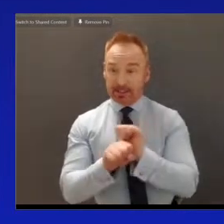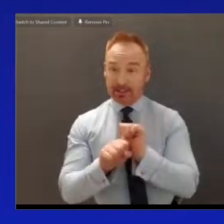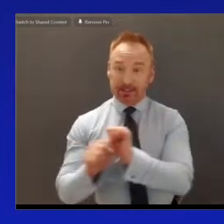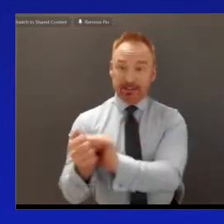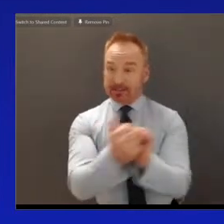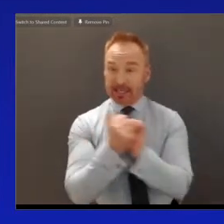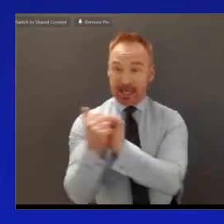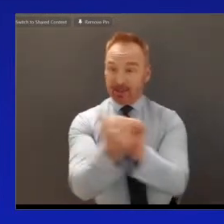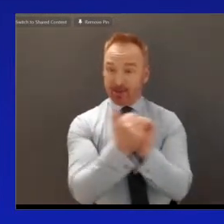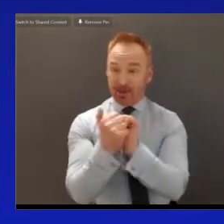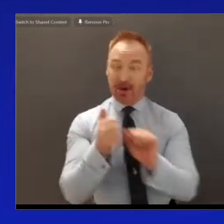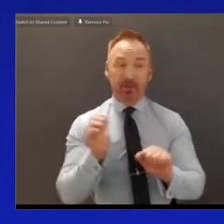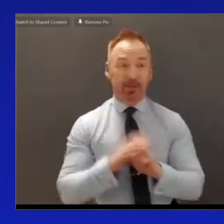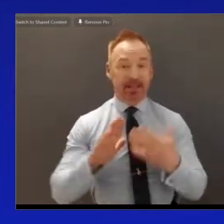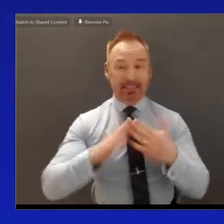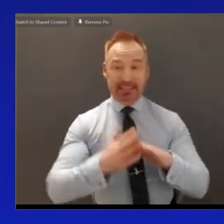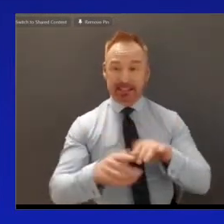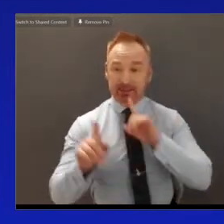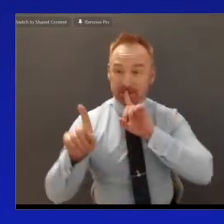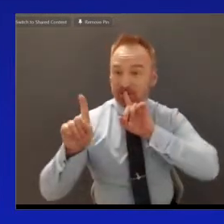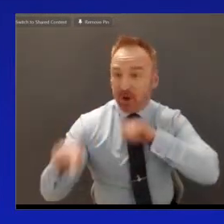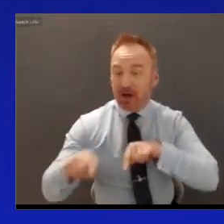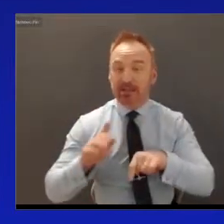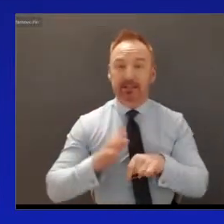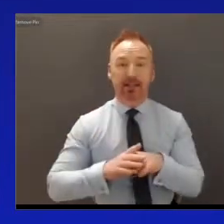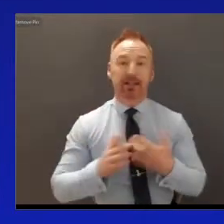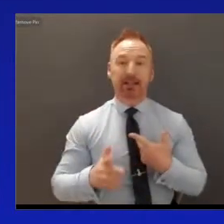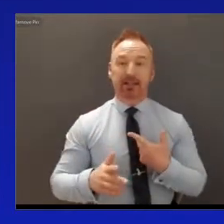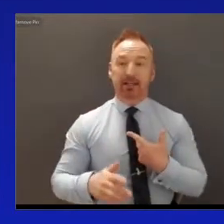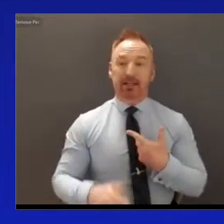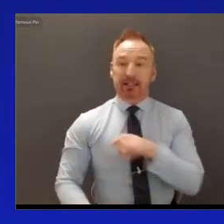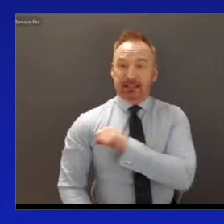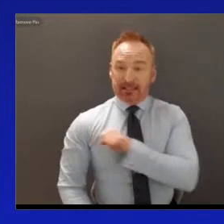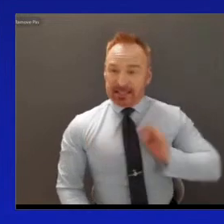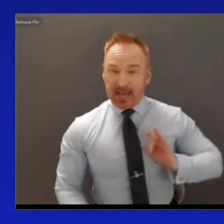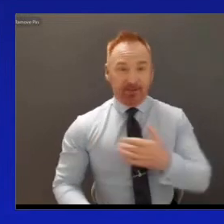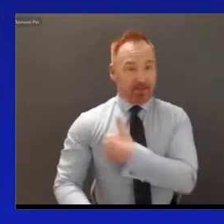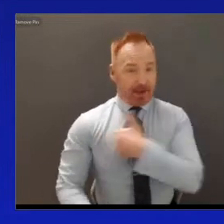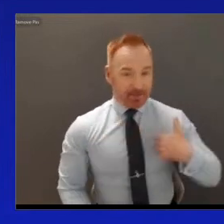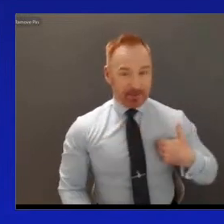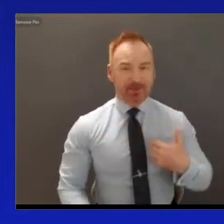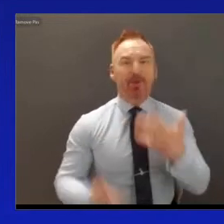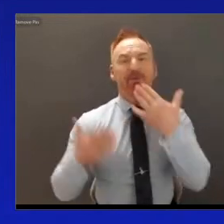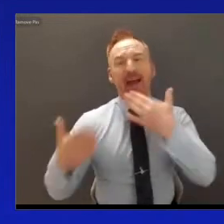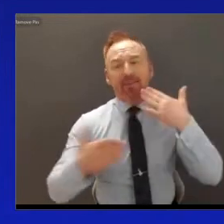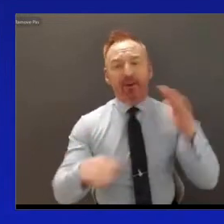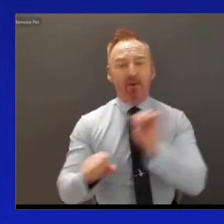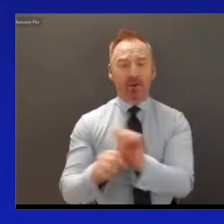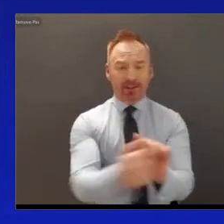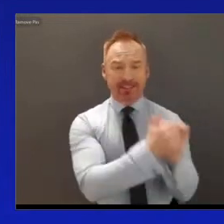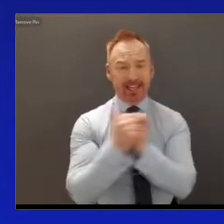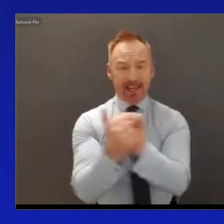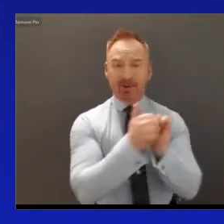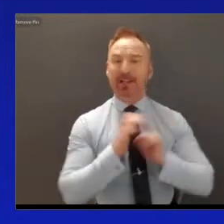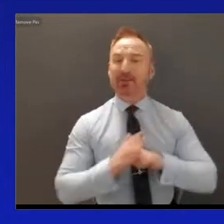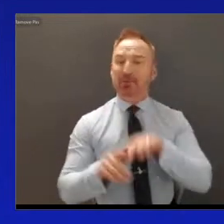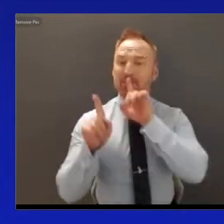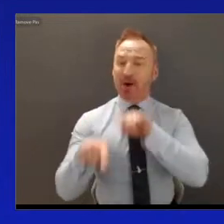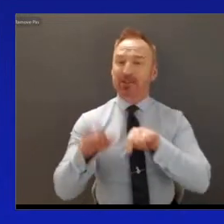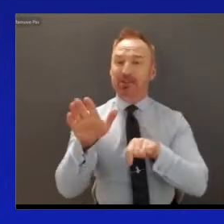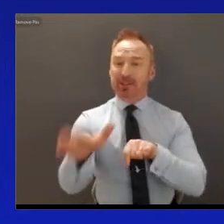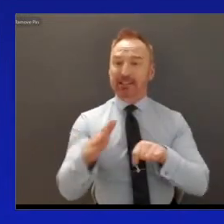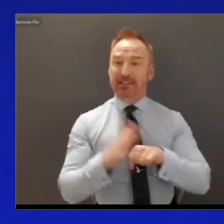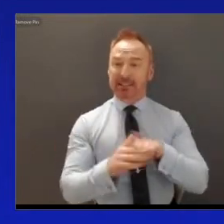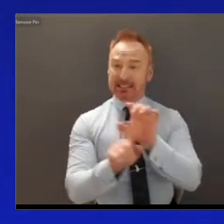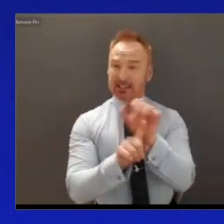between the various departments and staff members. So thank you for working so collaboratively in responding to this situation